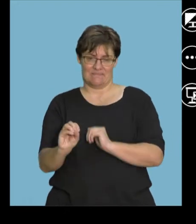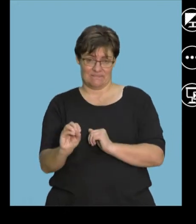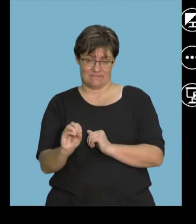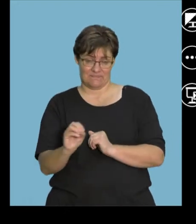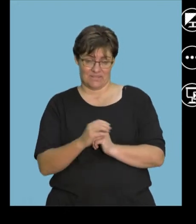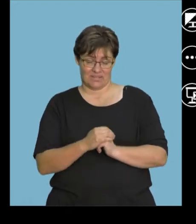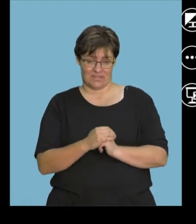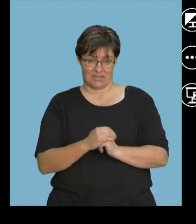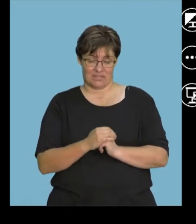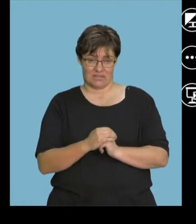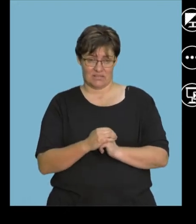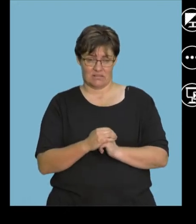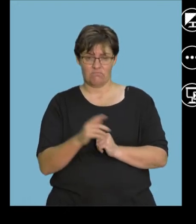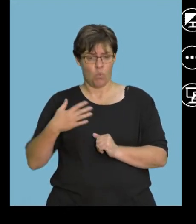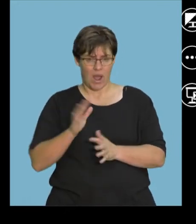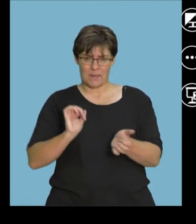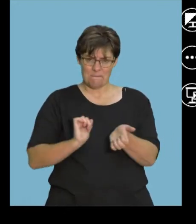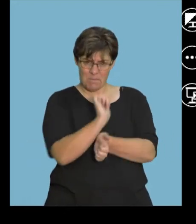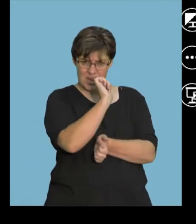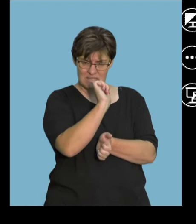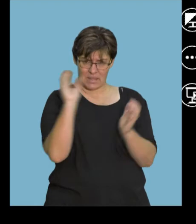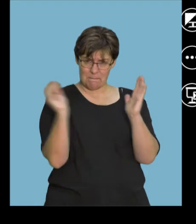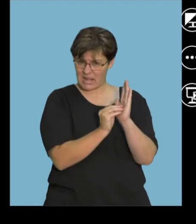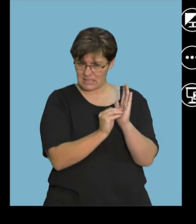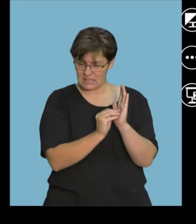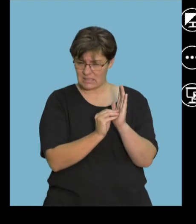must be magnetic, okay? Now,